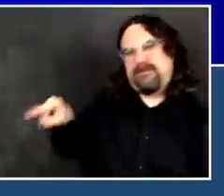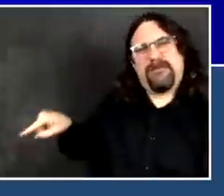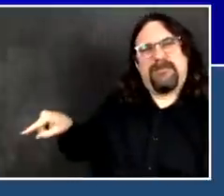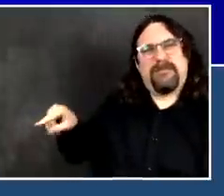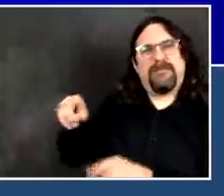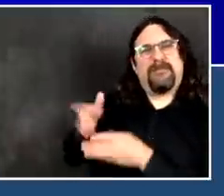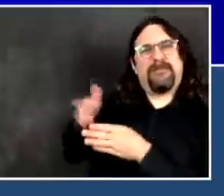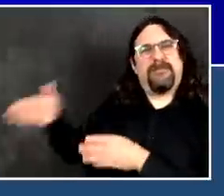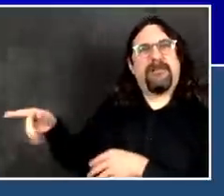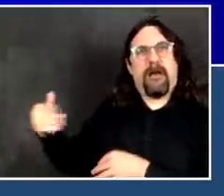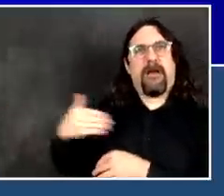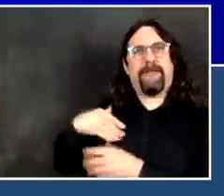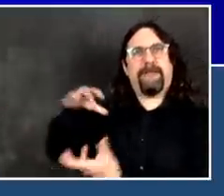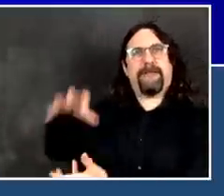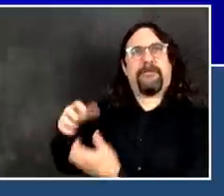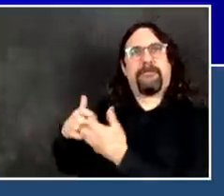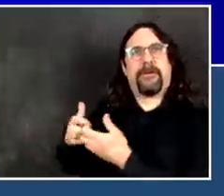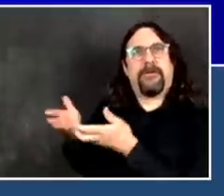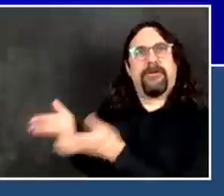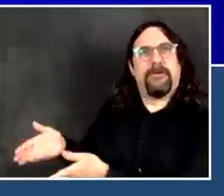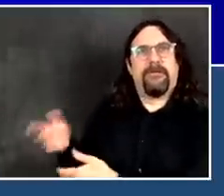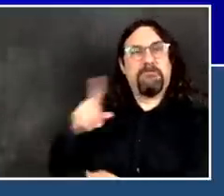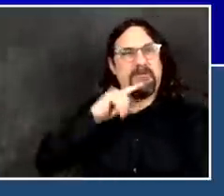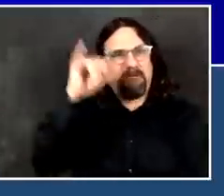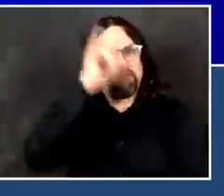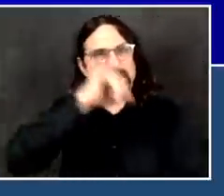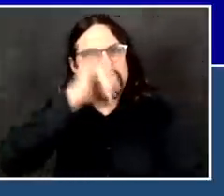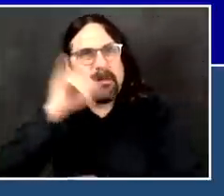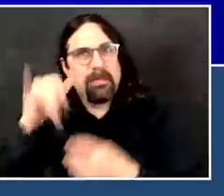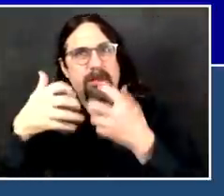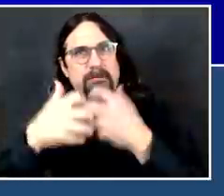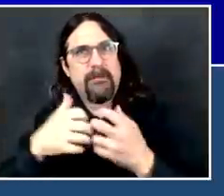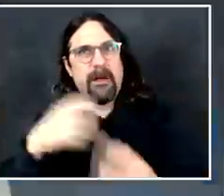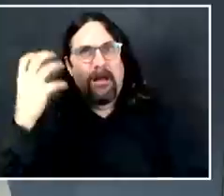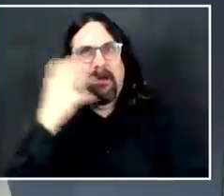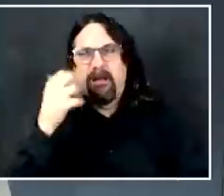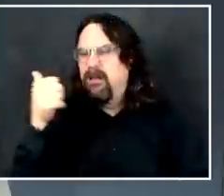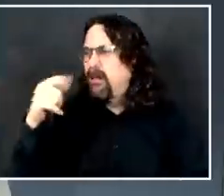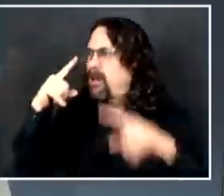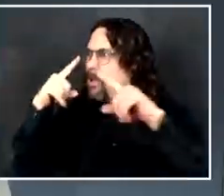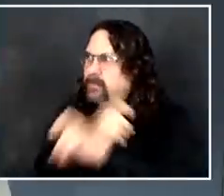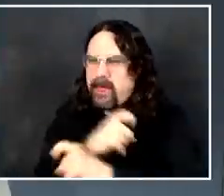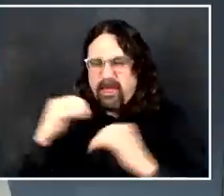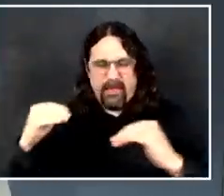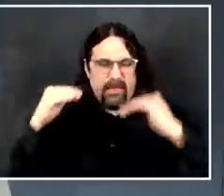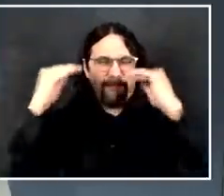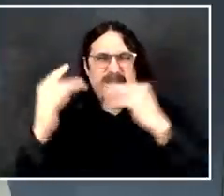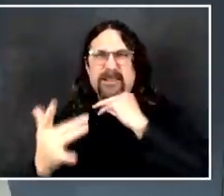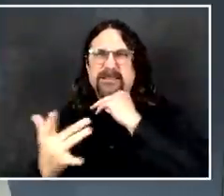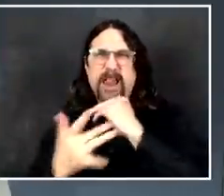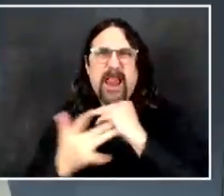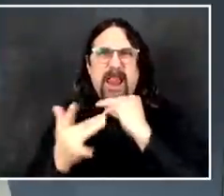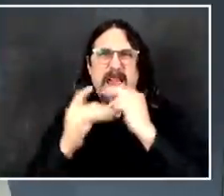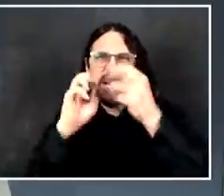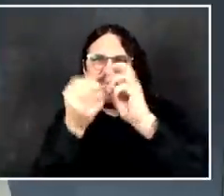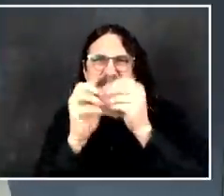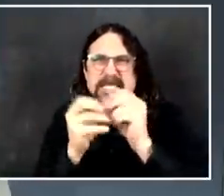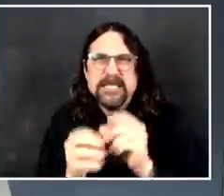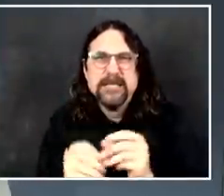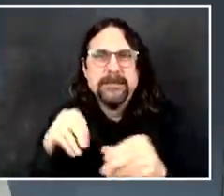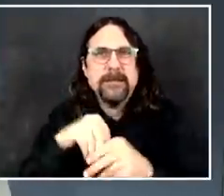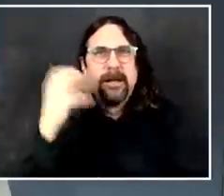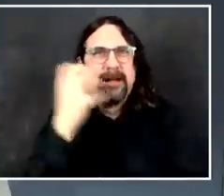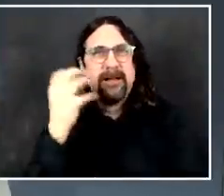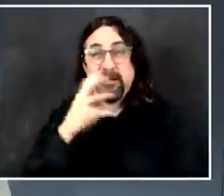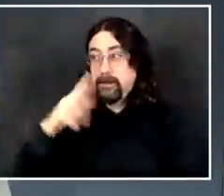being made in New York City just 2 months ago, even 1 month ago. Nothing like this was